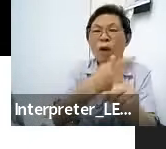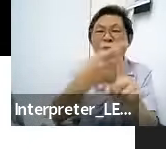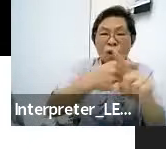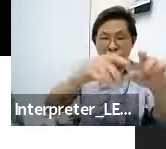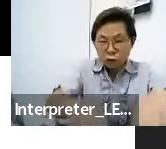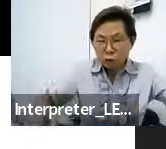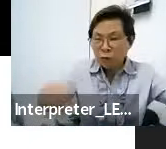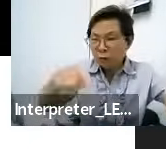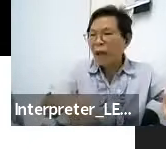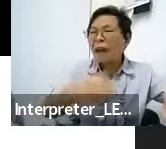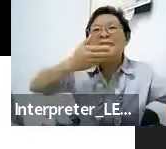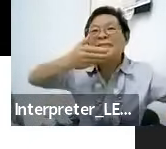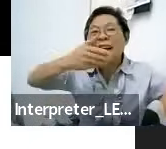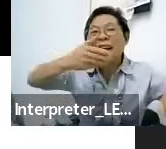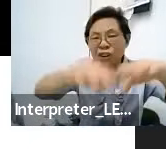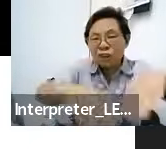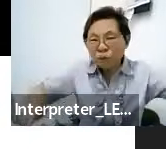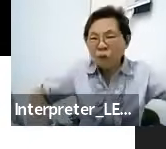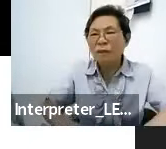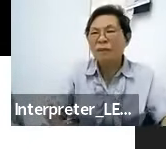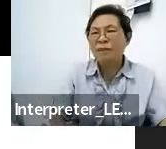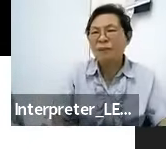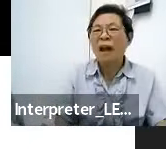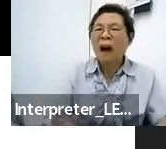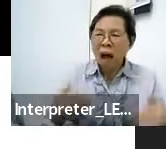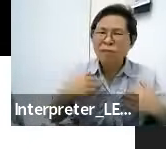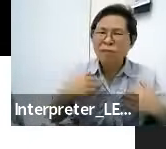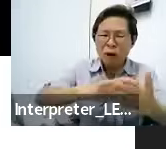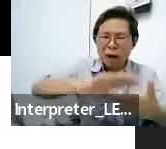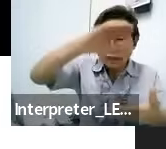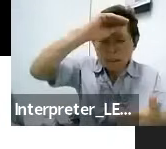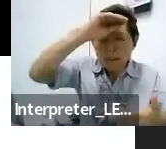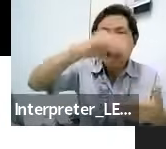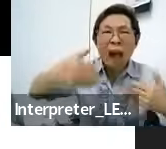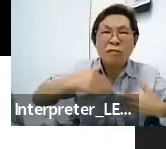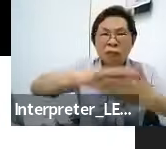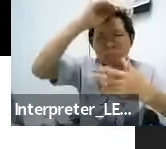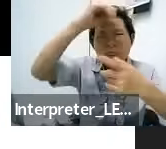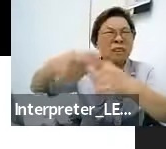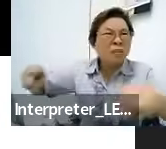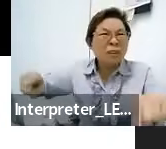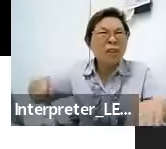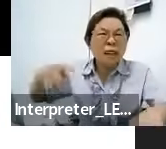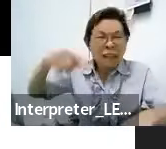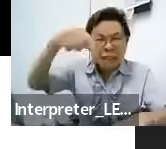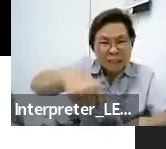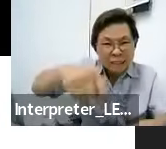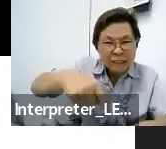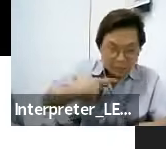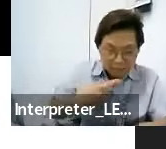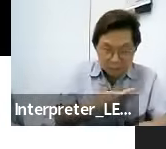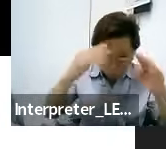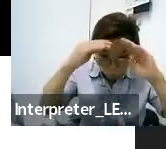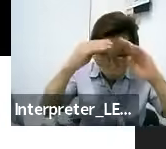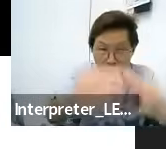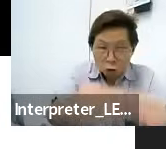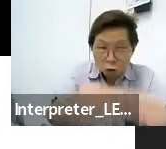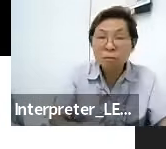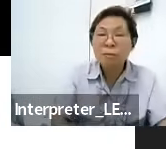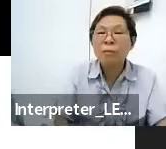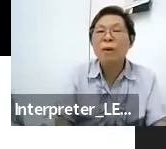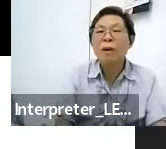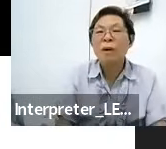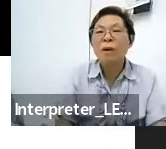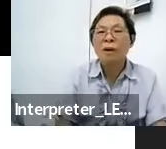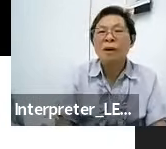these young people who got learning differences and SEN? So this is something which we need to focus on because they are part of